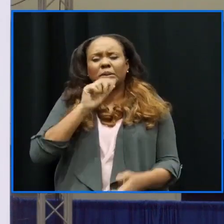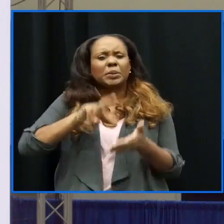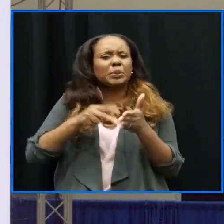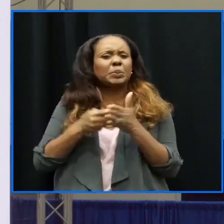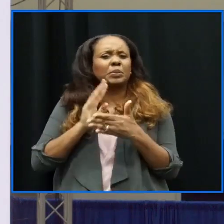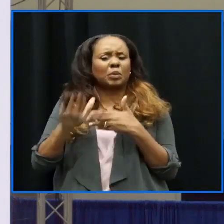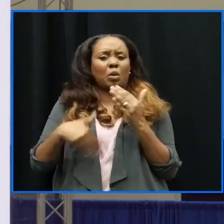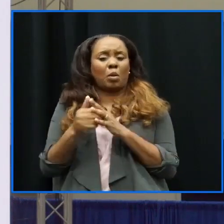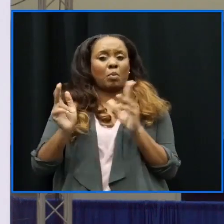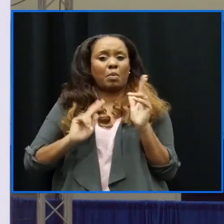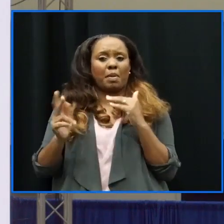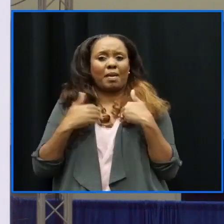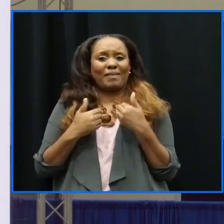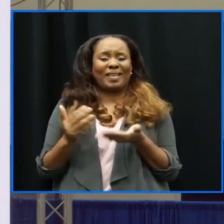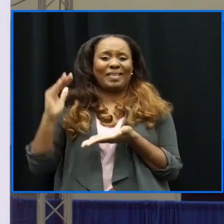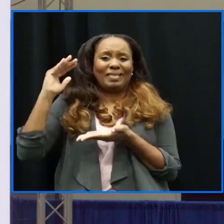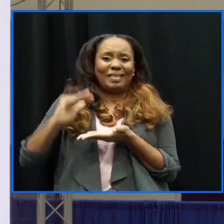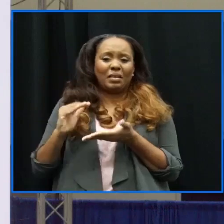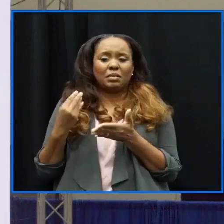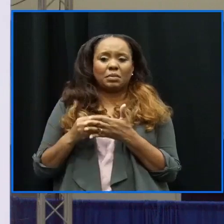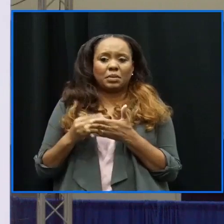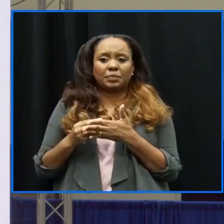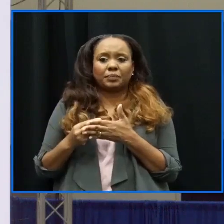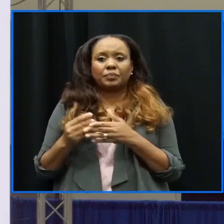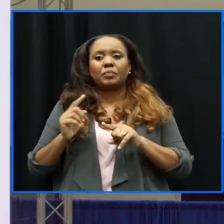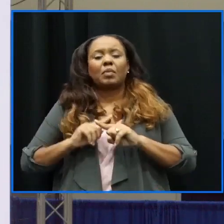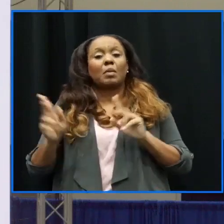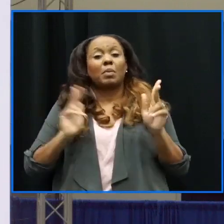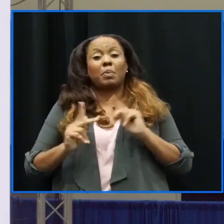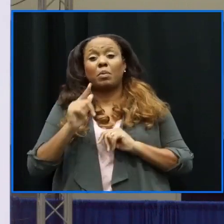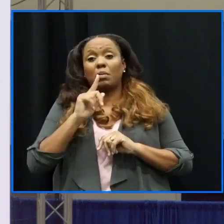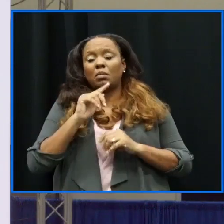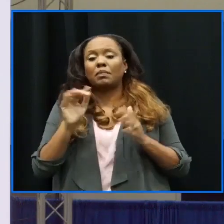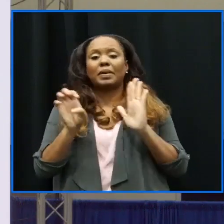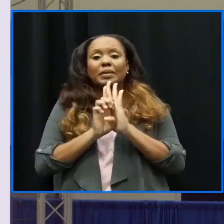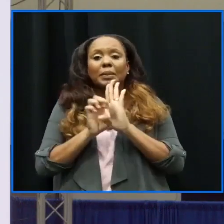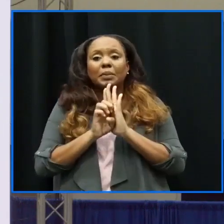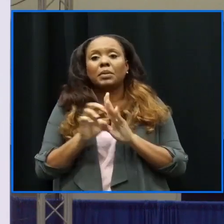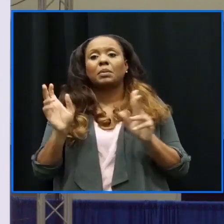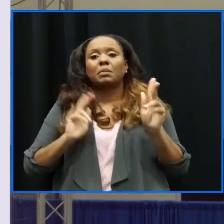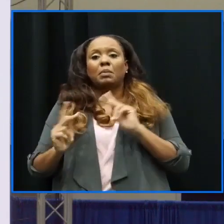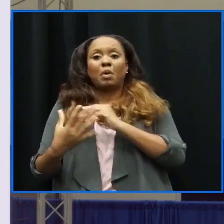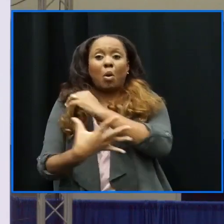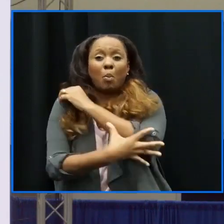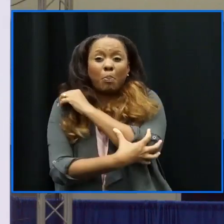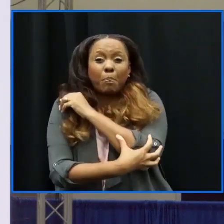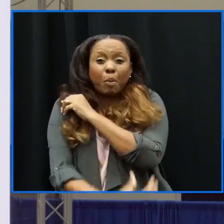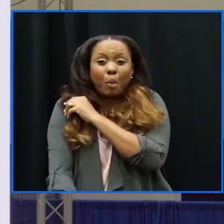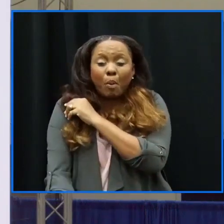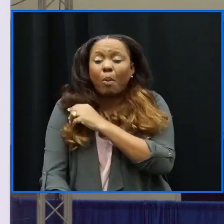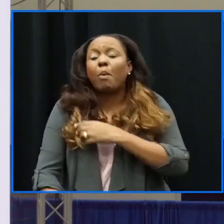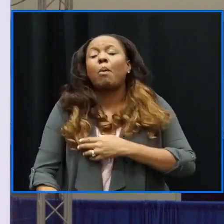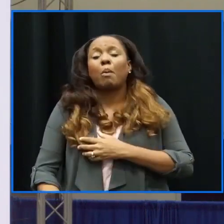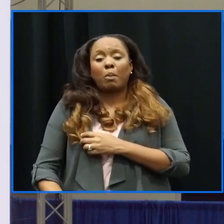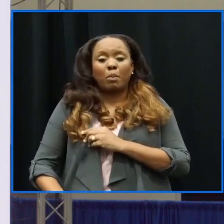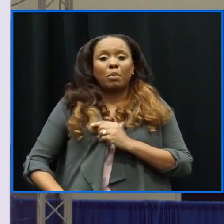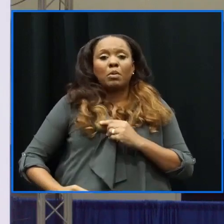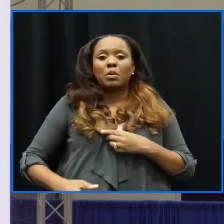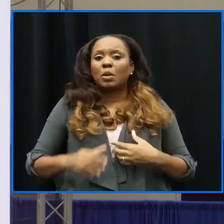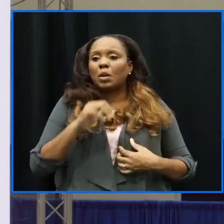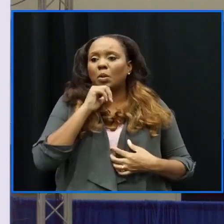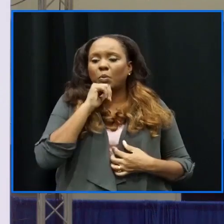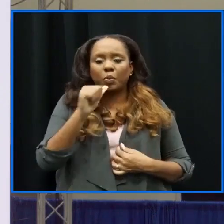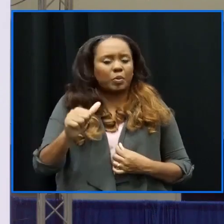So we have to consider the most vulnerable the ones at the lower income spectrum and the minimum pension is that